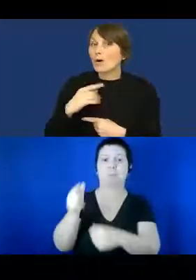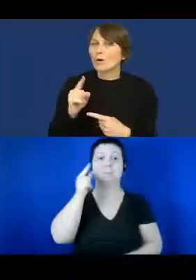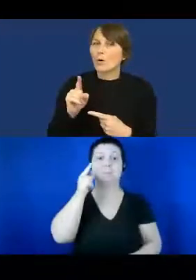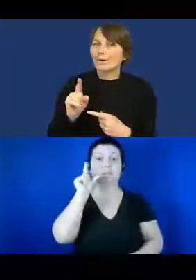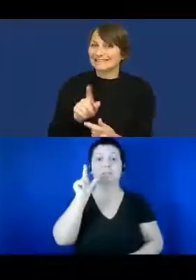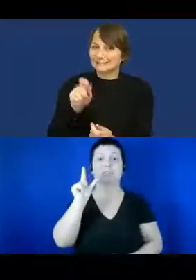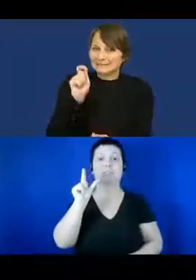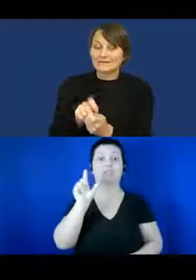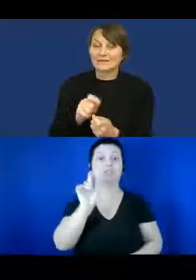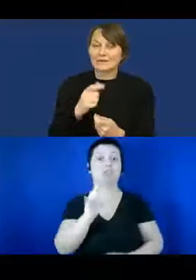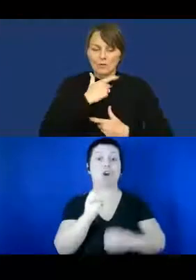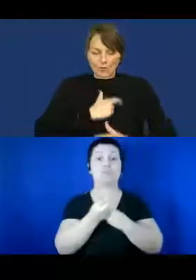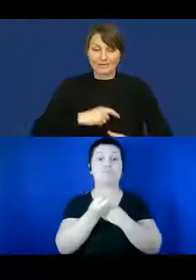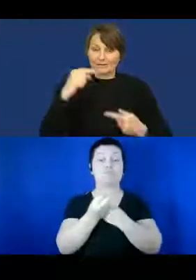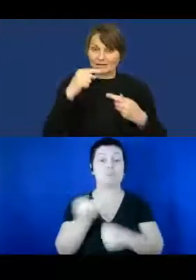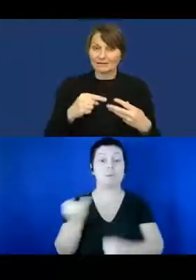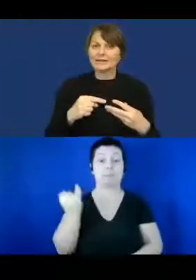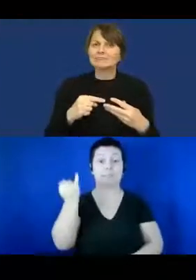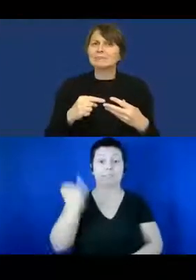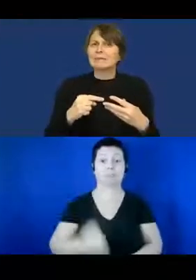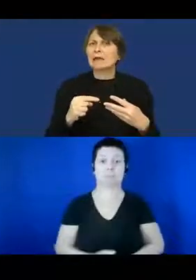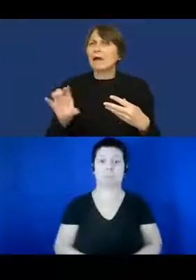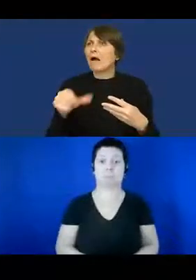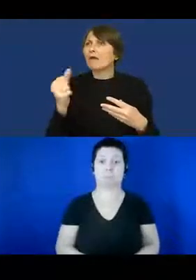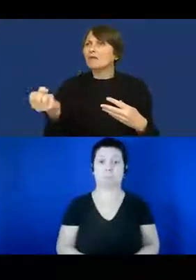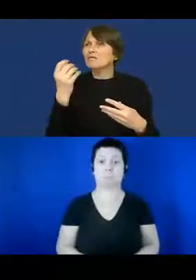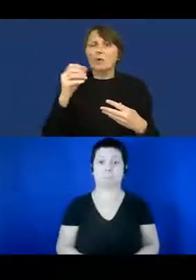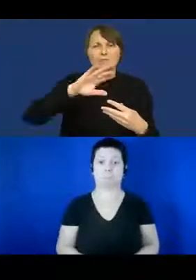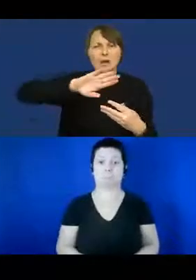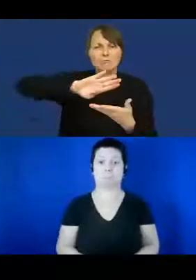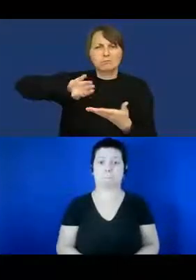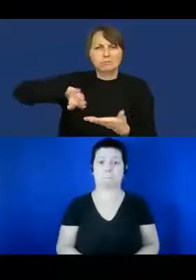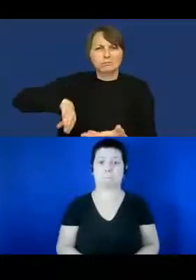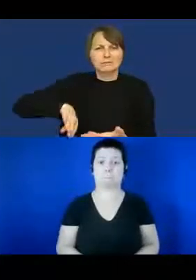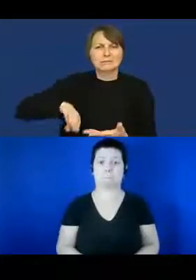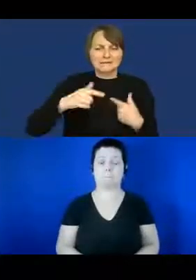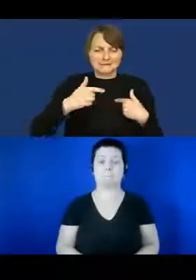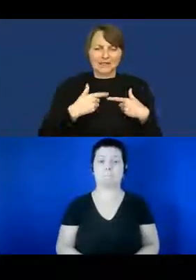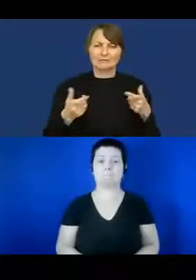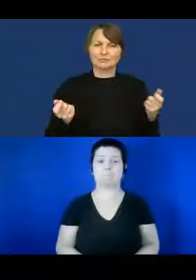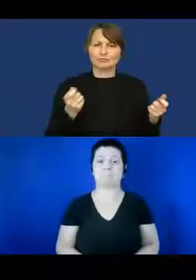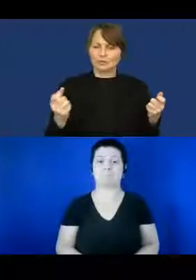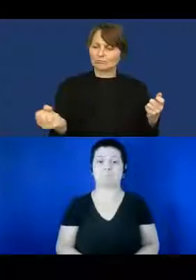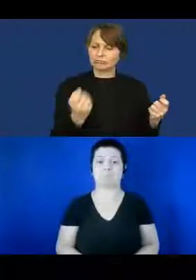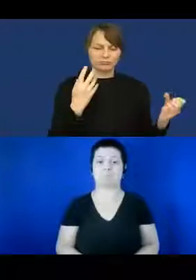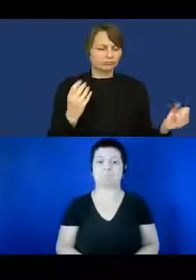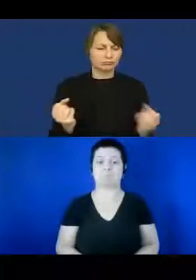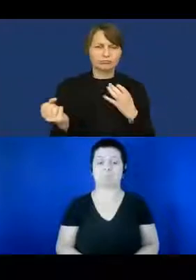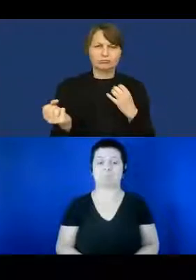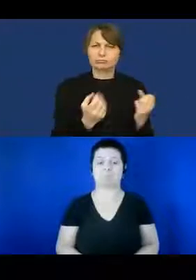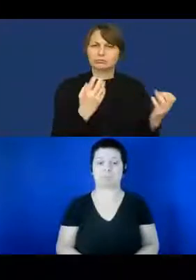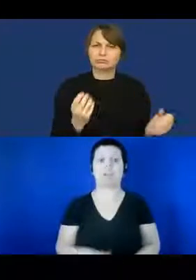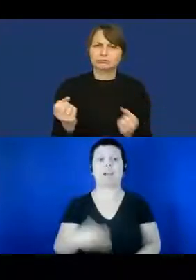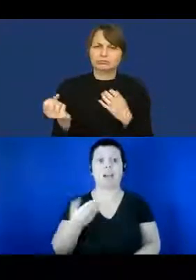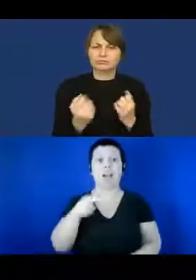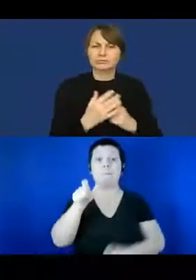information to the user and allow the user to control the flow of information. Now, there may be some case in which we wish